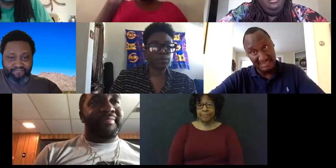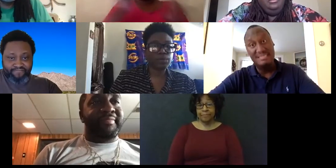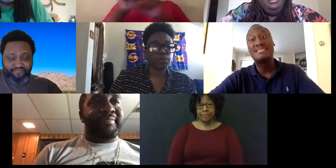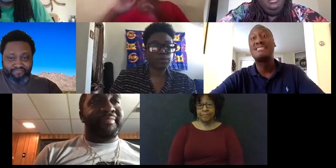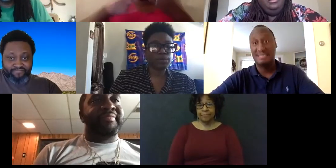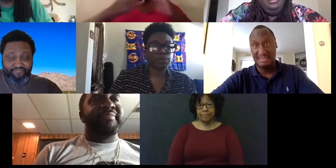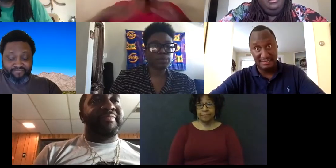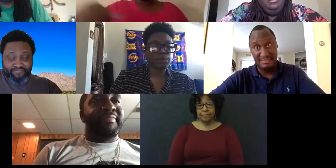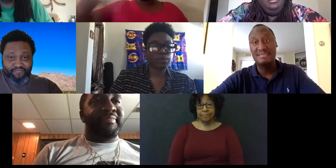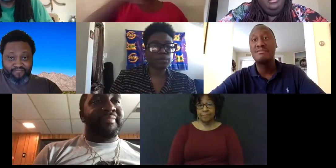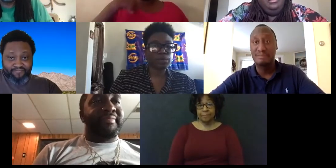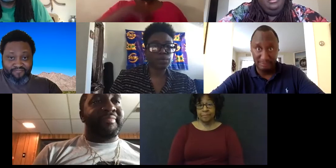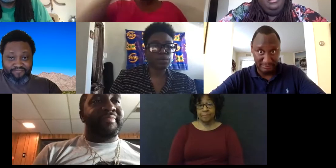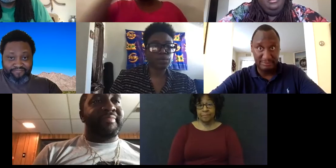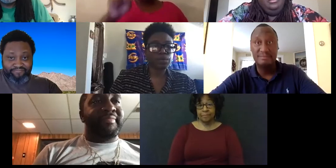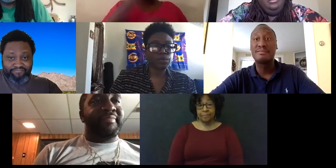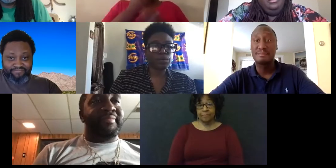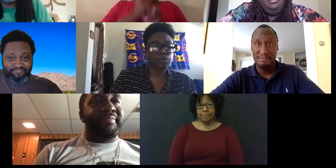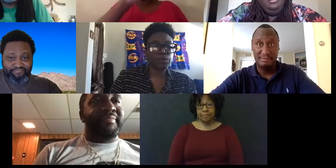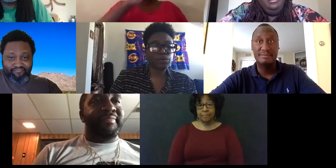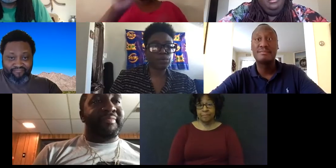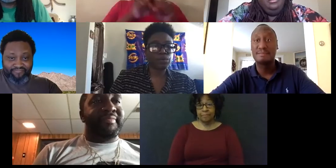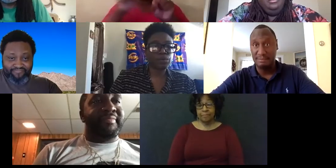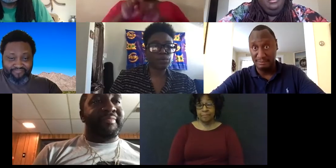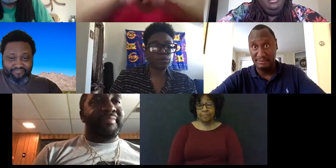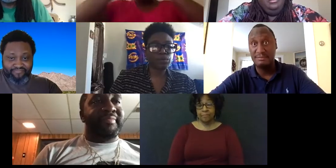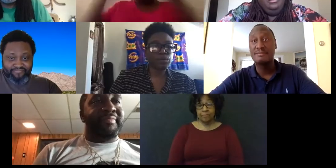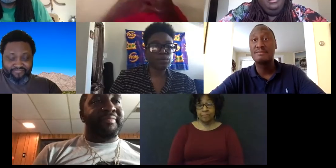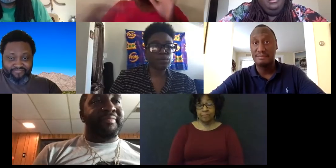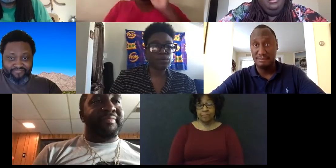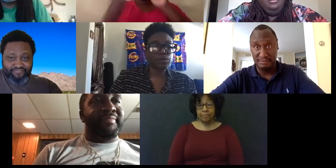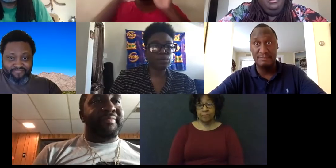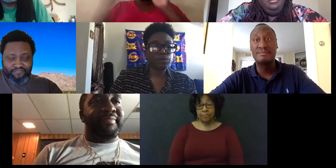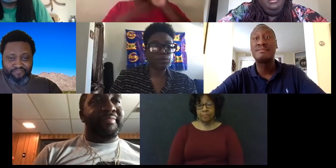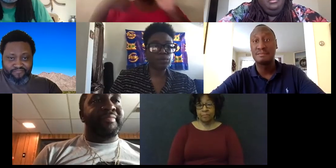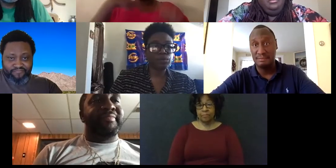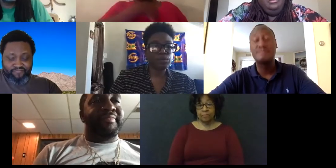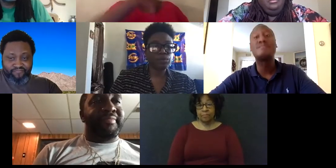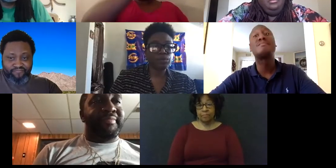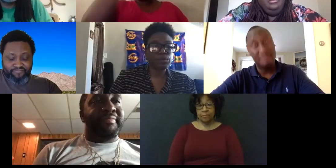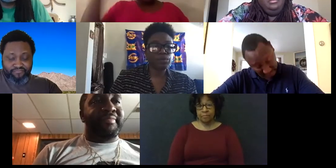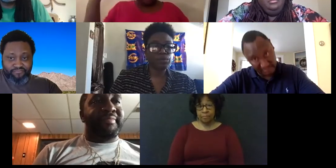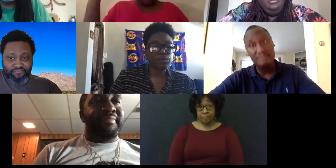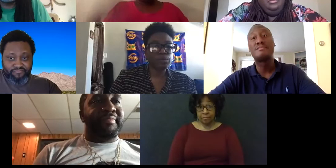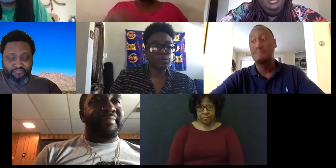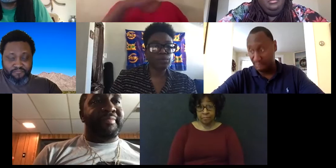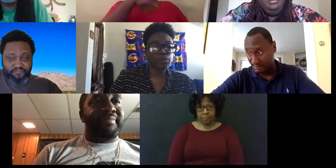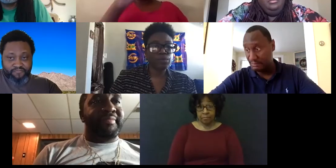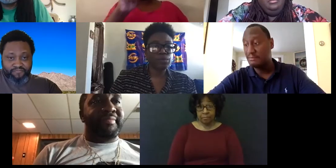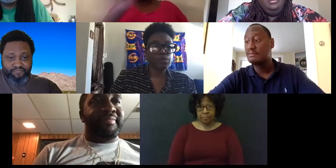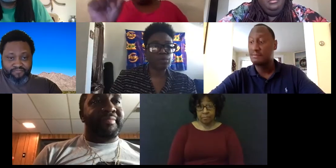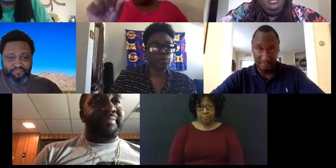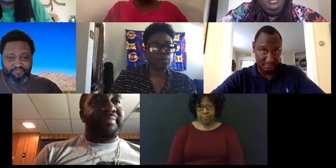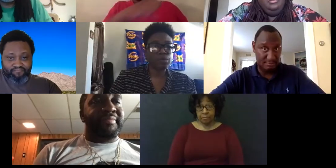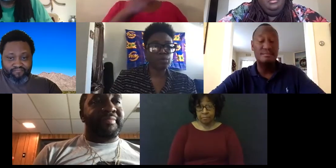community, we have to make sure as a whole that they recognize us as being Black, they need to recognize us as a disability,